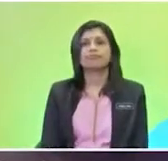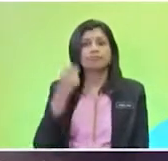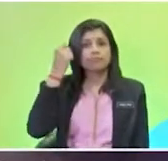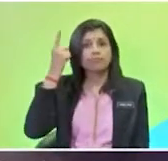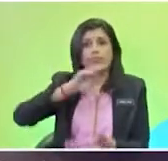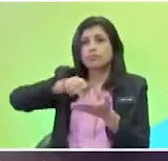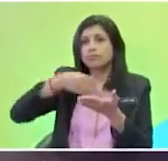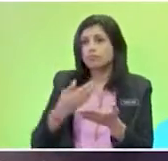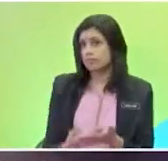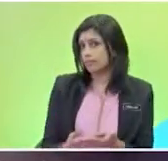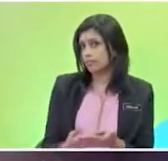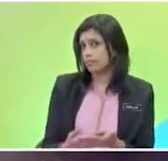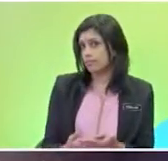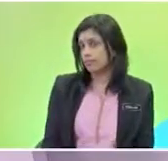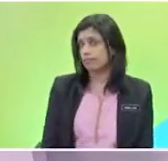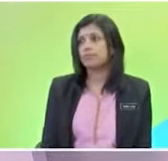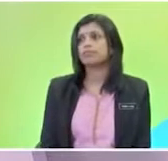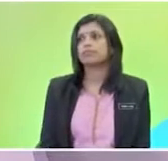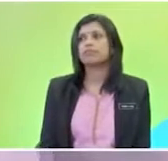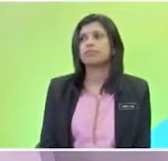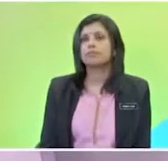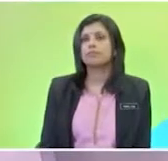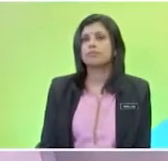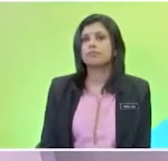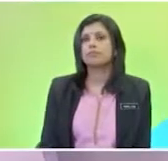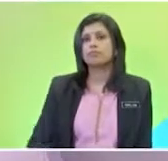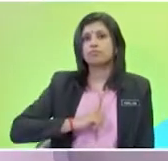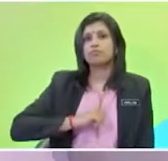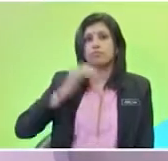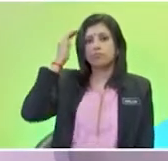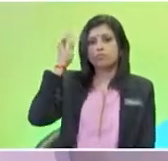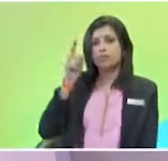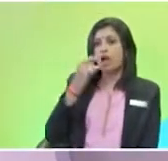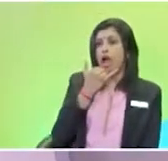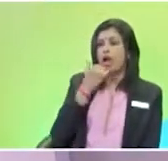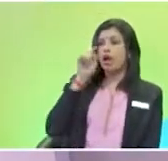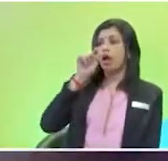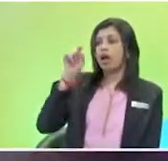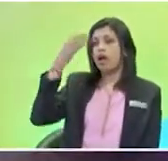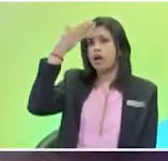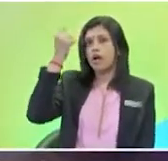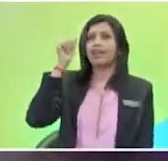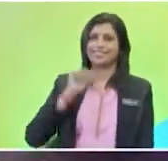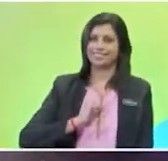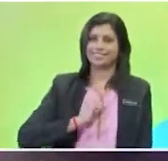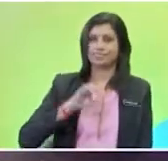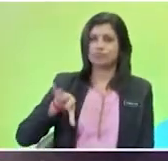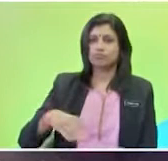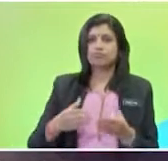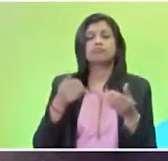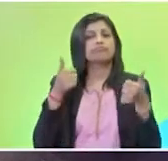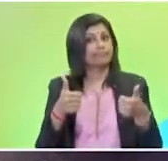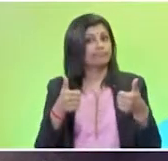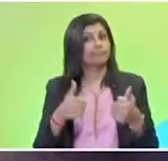correctly. Even you can correct the mistakes by yourself, right? That's the awesome part. Thank you, Ms. Kalai. Thank you for